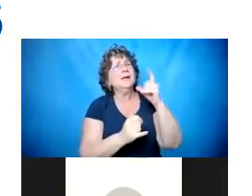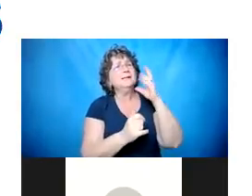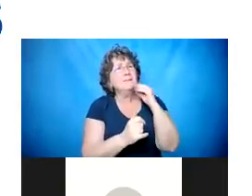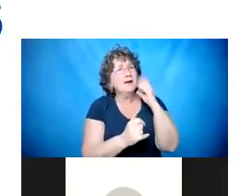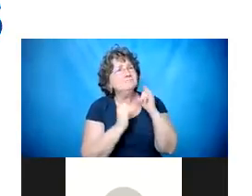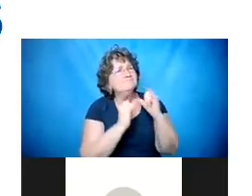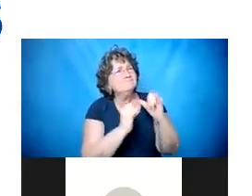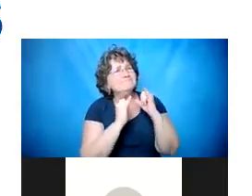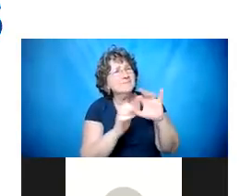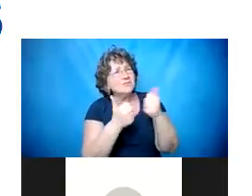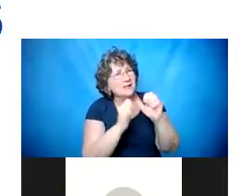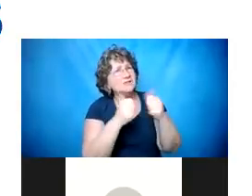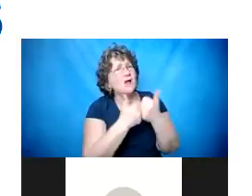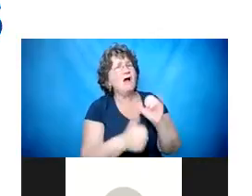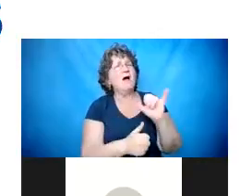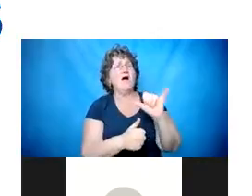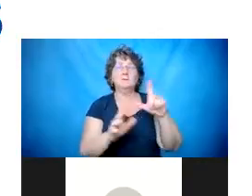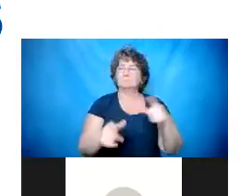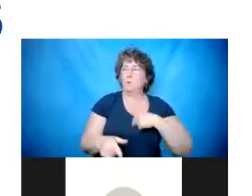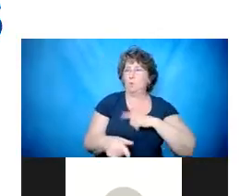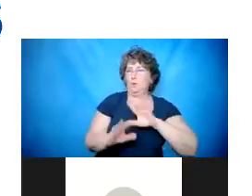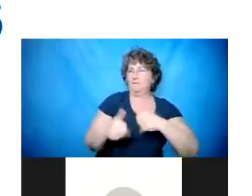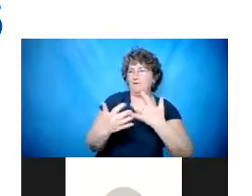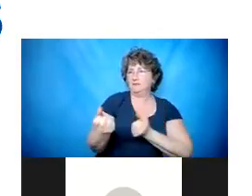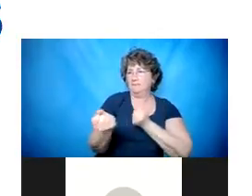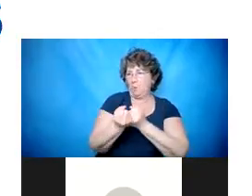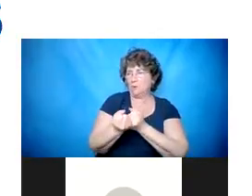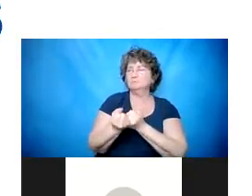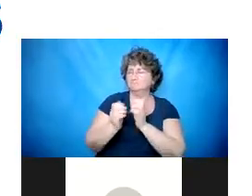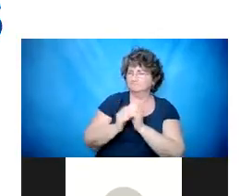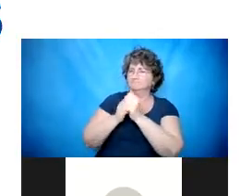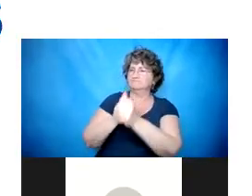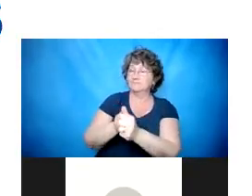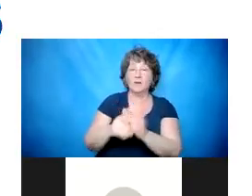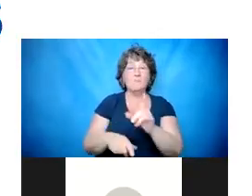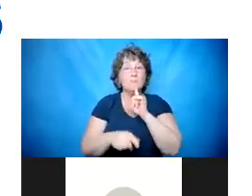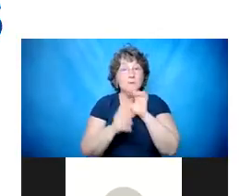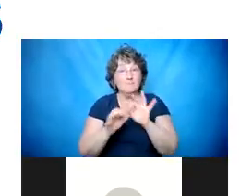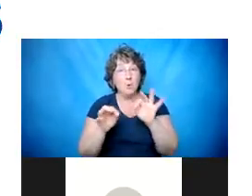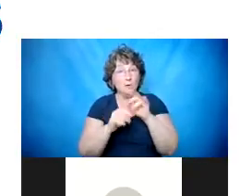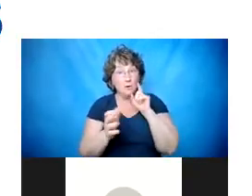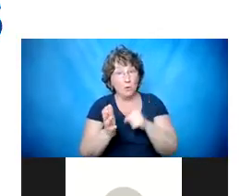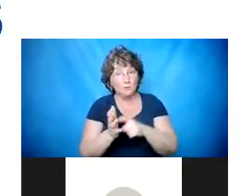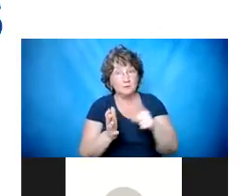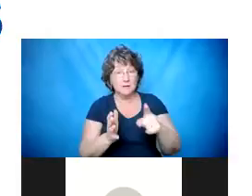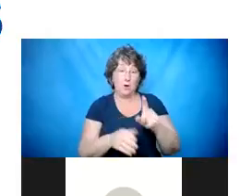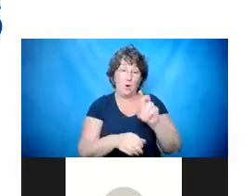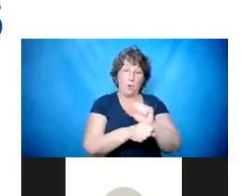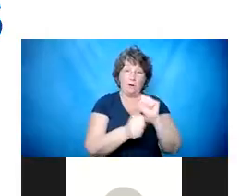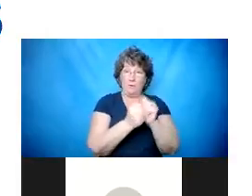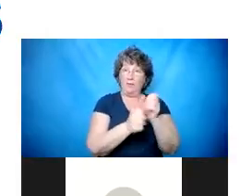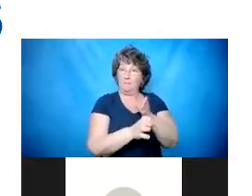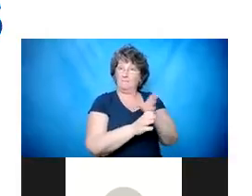It's important also to note that the difference between working with professionals and working with a promotora or a